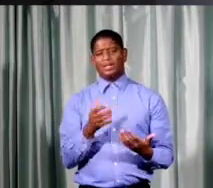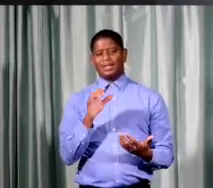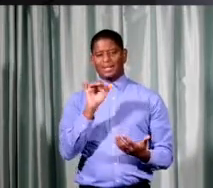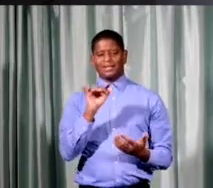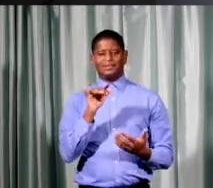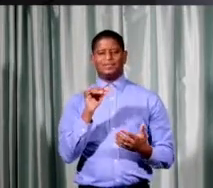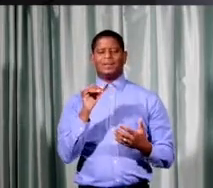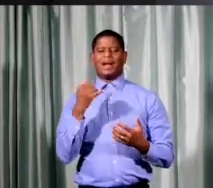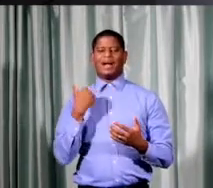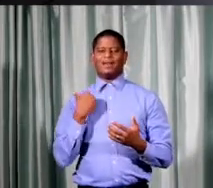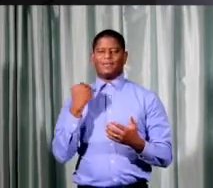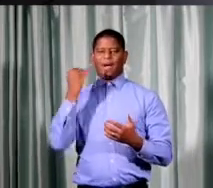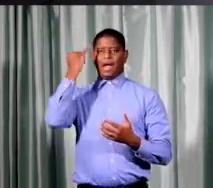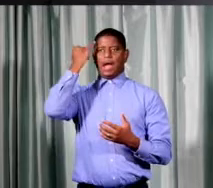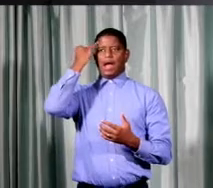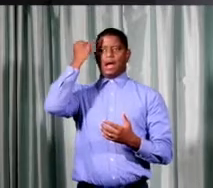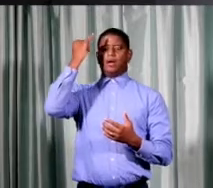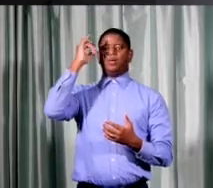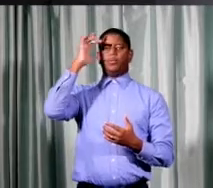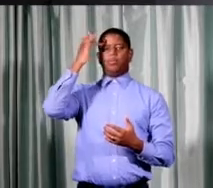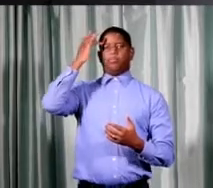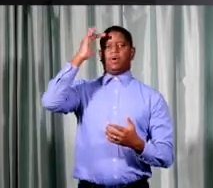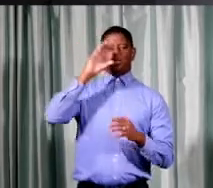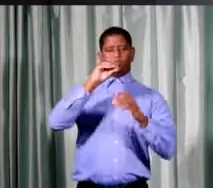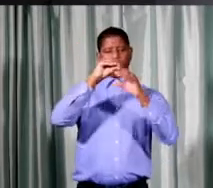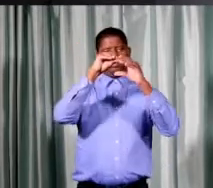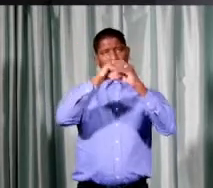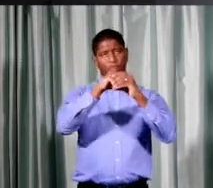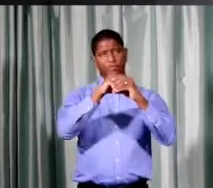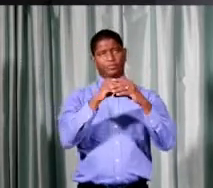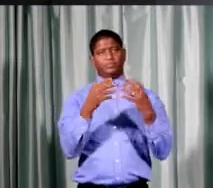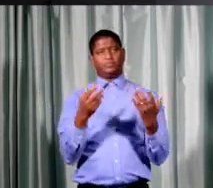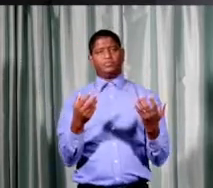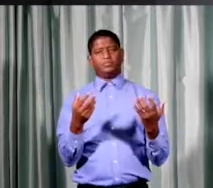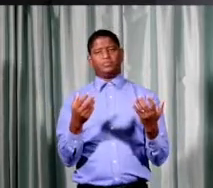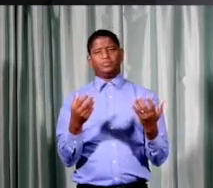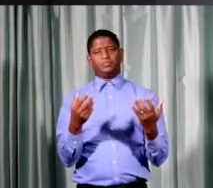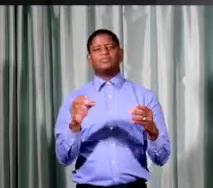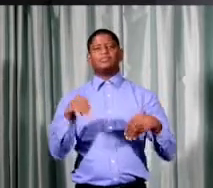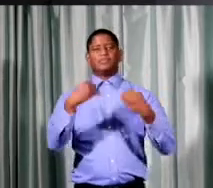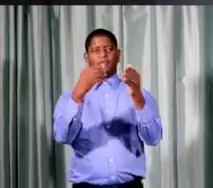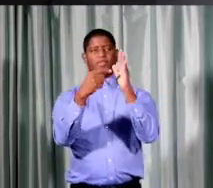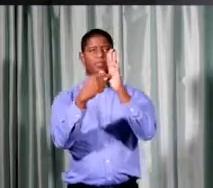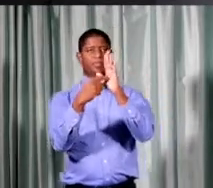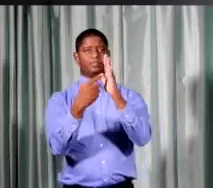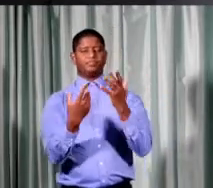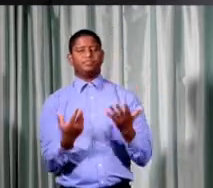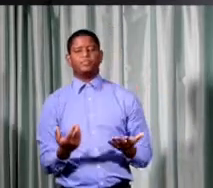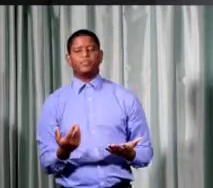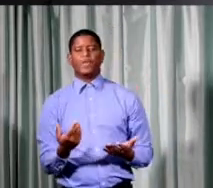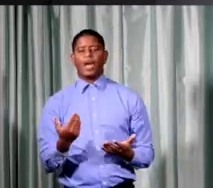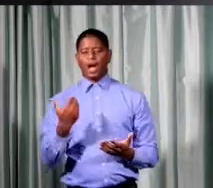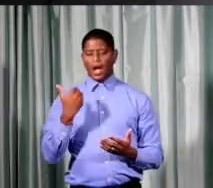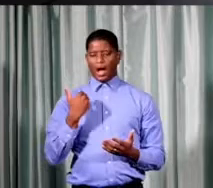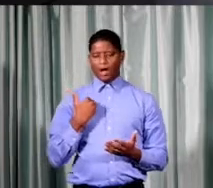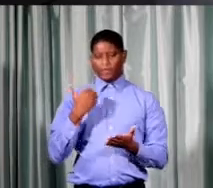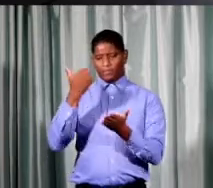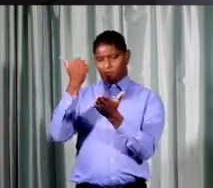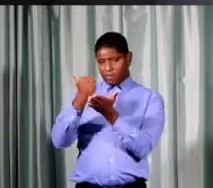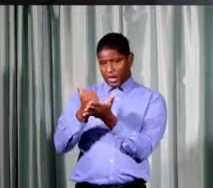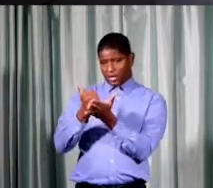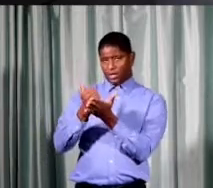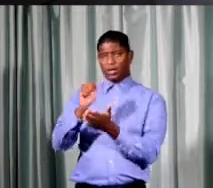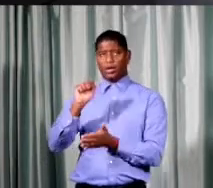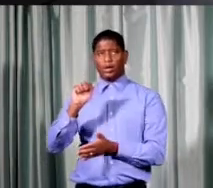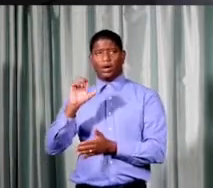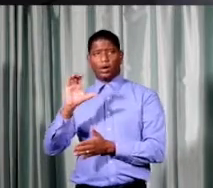the accounts. The accounts is a number. You would know it as your Republic Bank account. any accounting system, that might